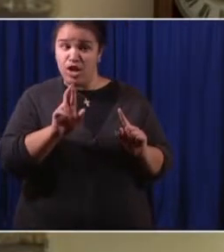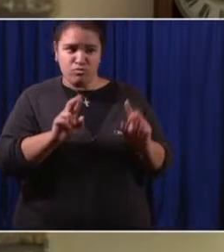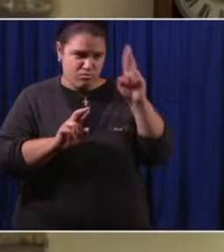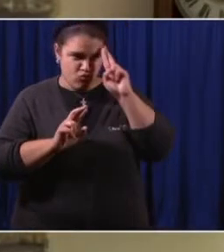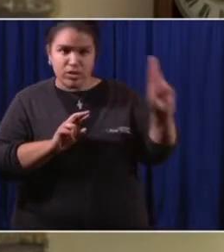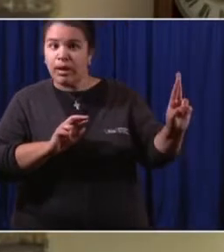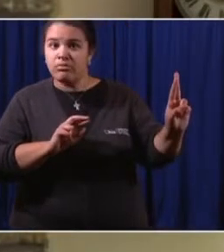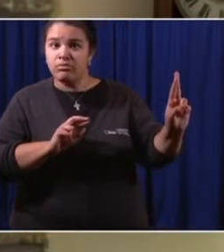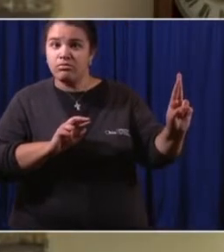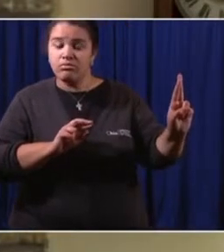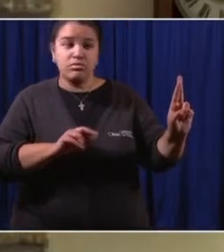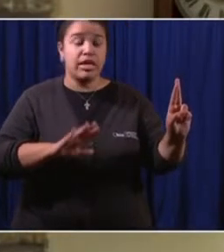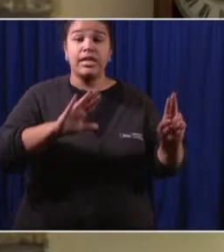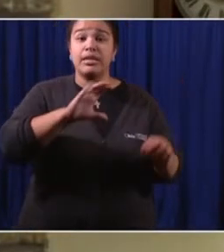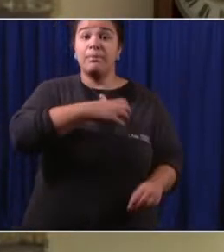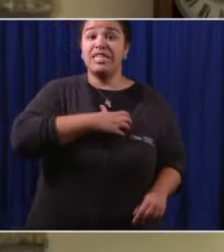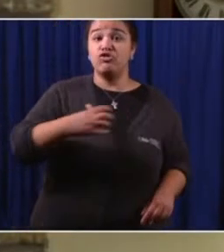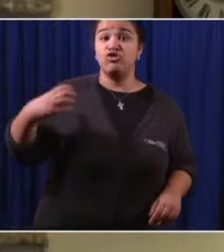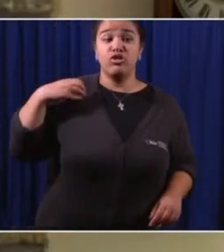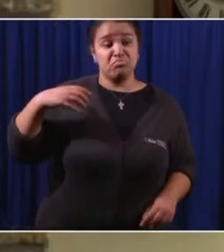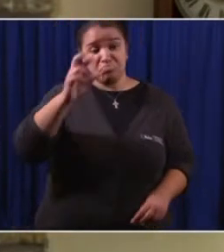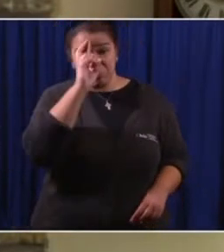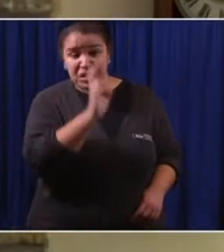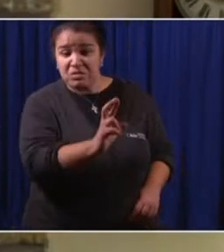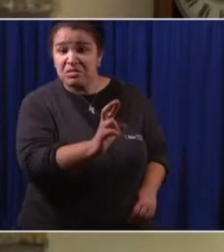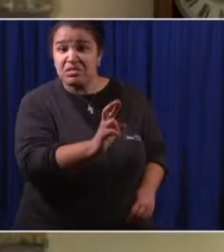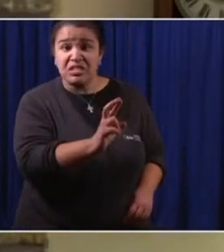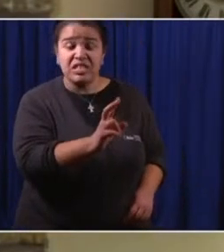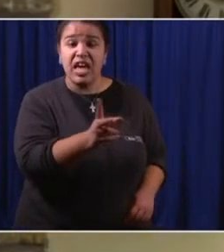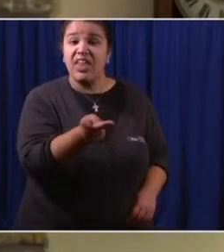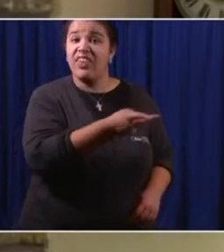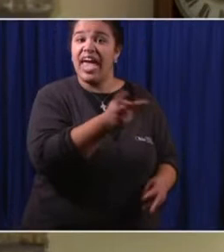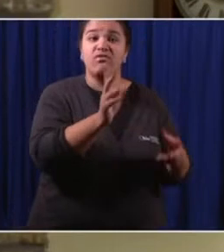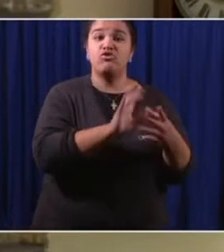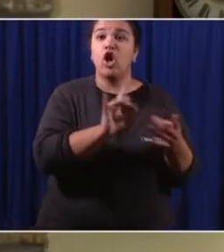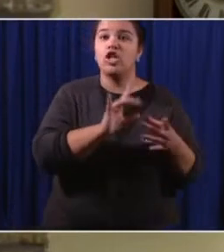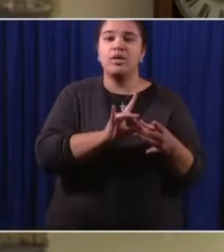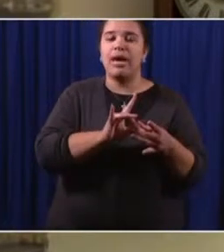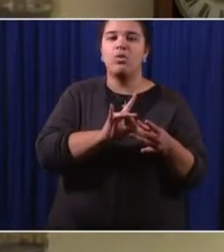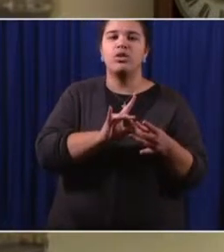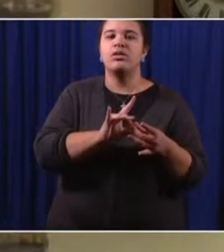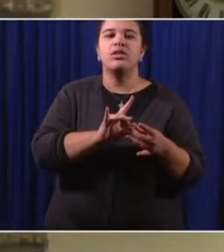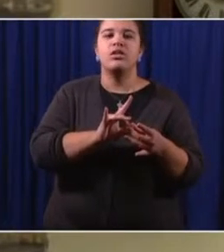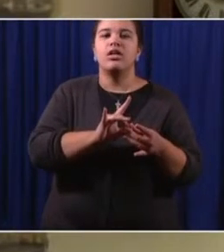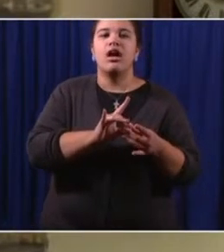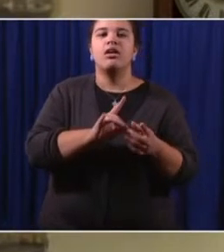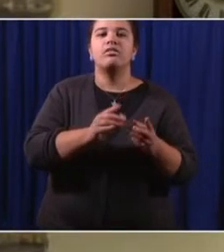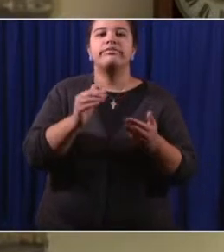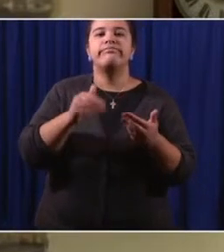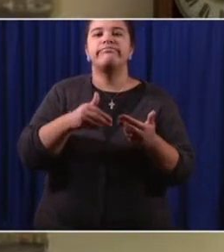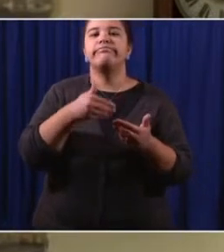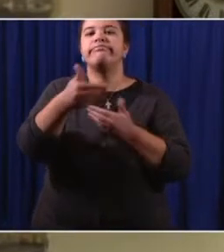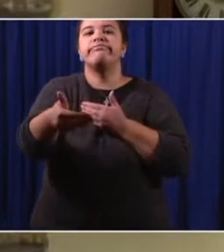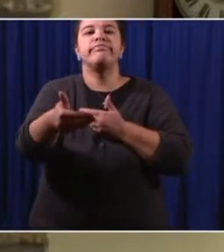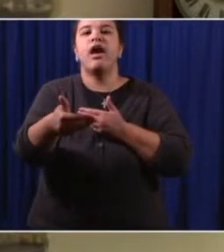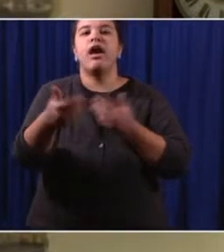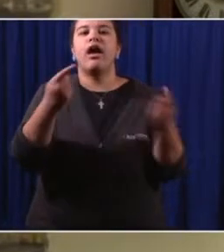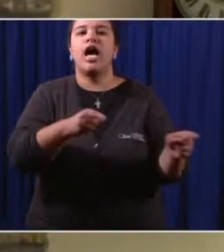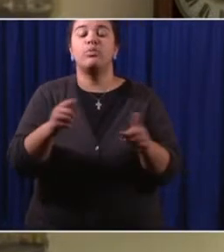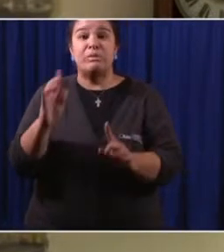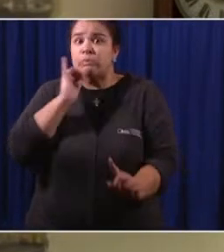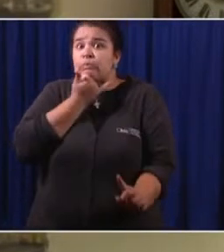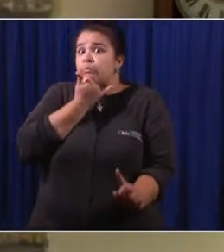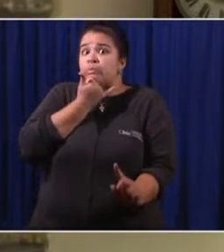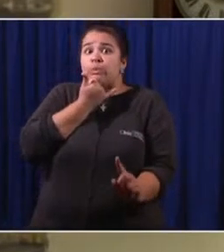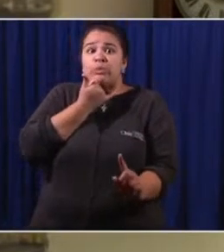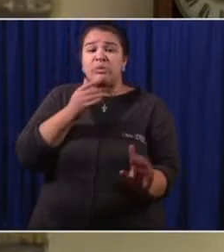respect the chief. They have described unintended consequences, basically where people leave the bar and